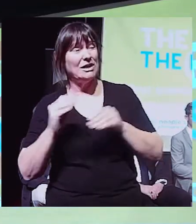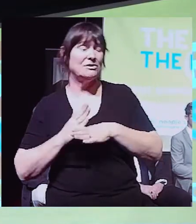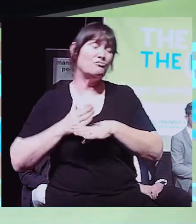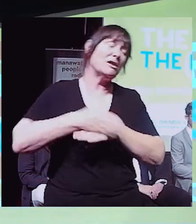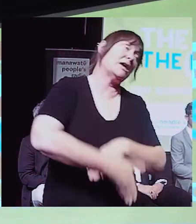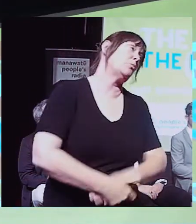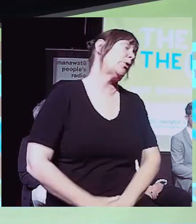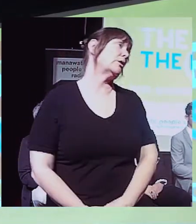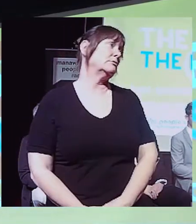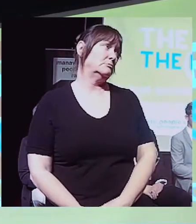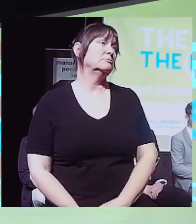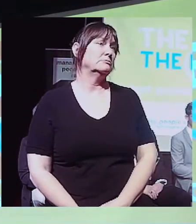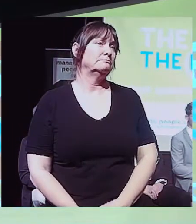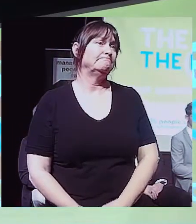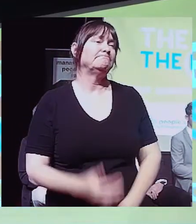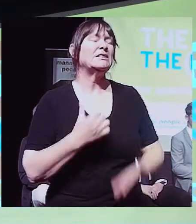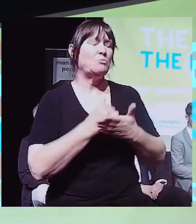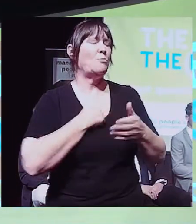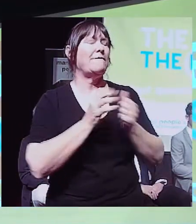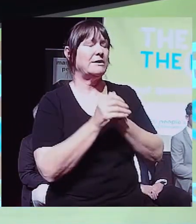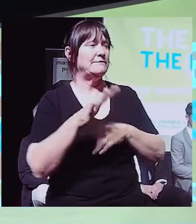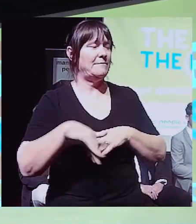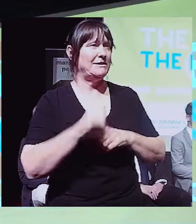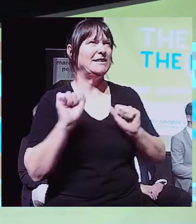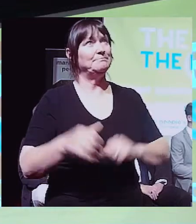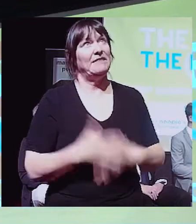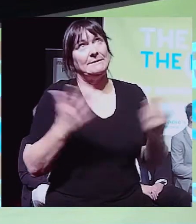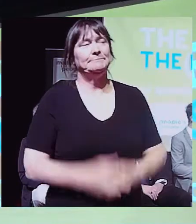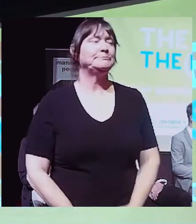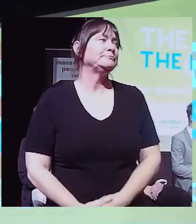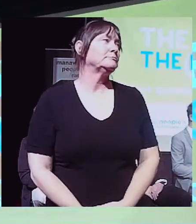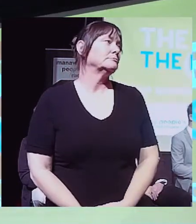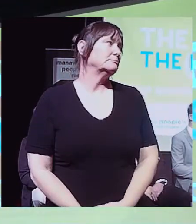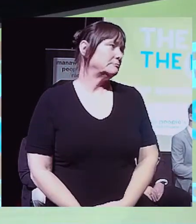to this point, and the support of my friends and family. So, yeah, that's all I have to say.